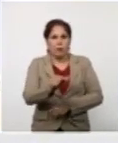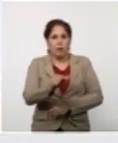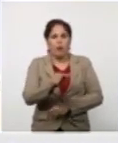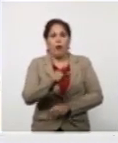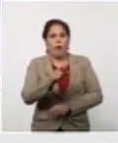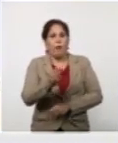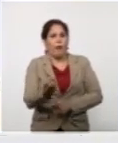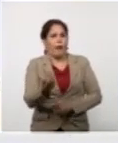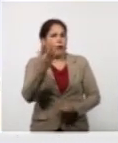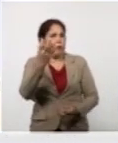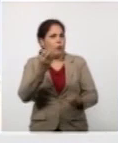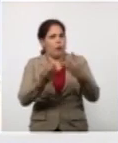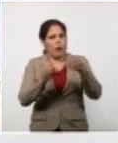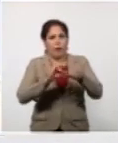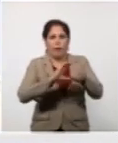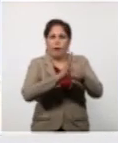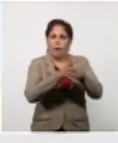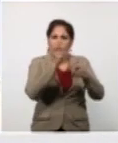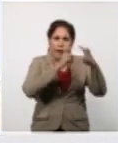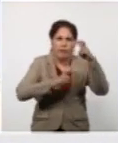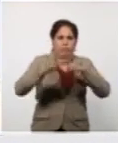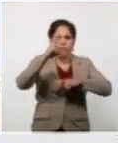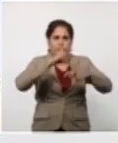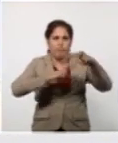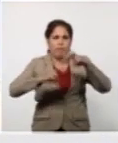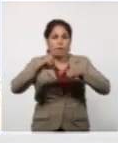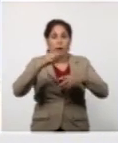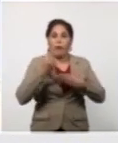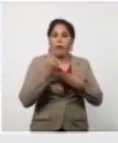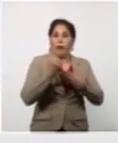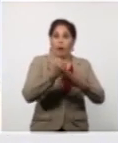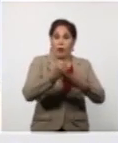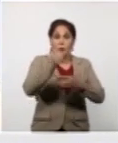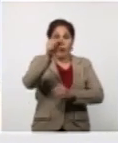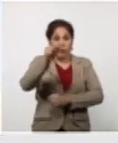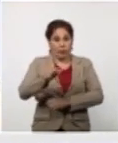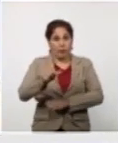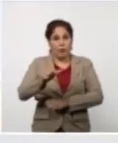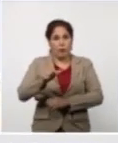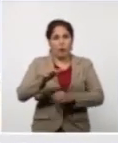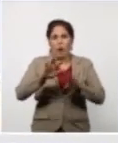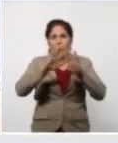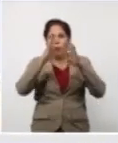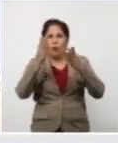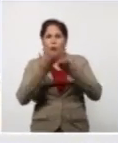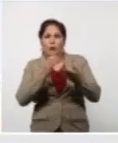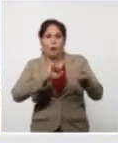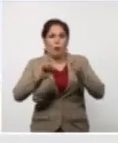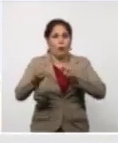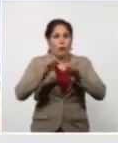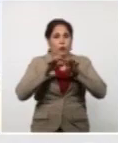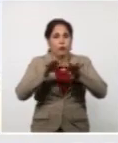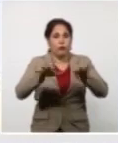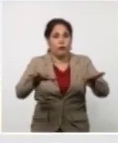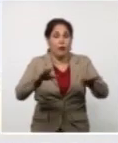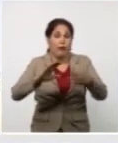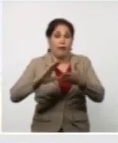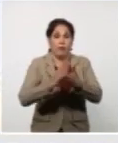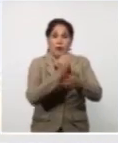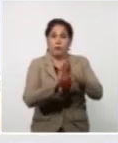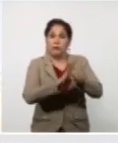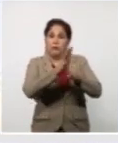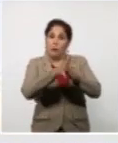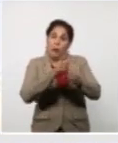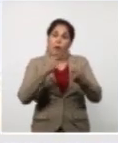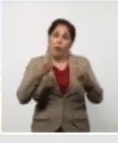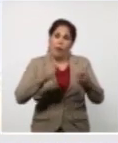because in spite of the evolution of the disease and of the new set of discoveries that presumably